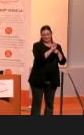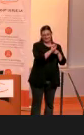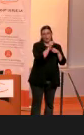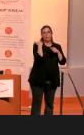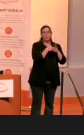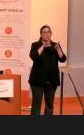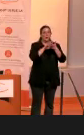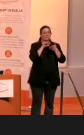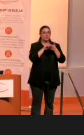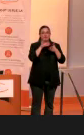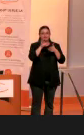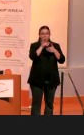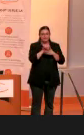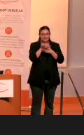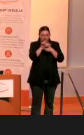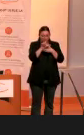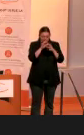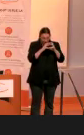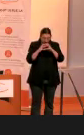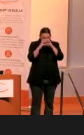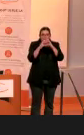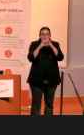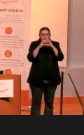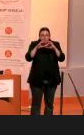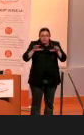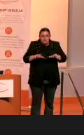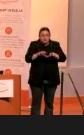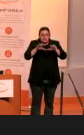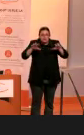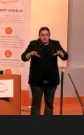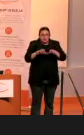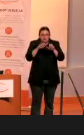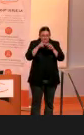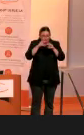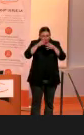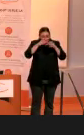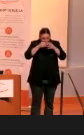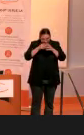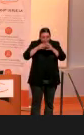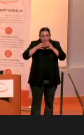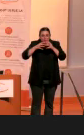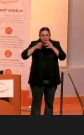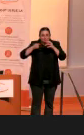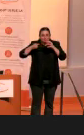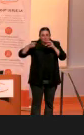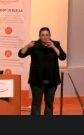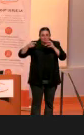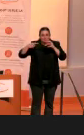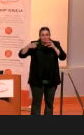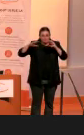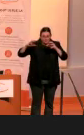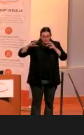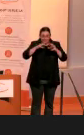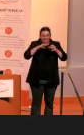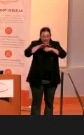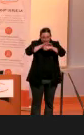complement activation products and activation of the the complement system is very important. And certain